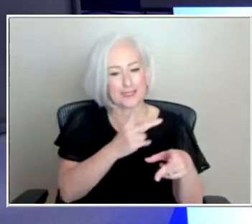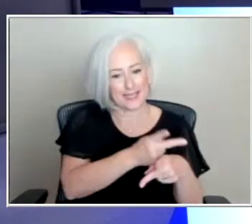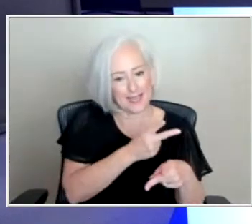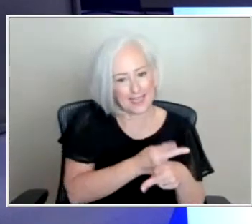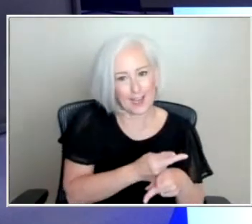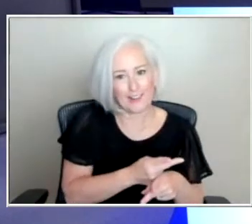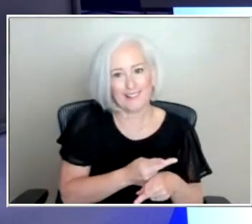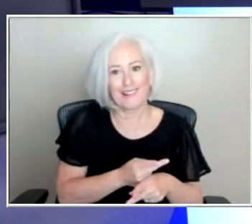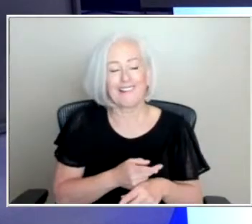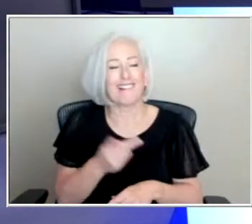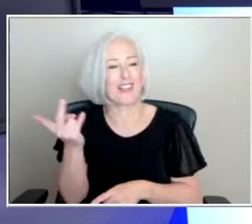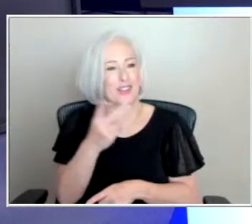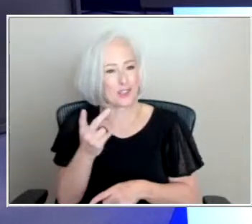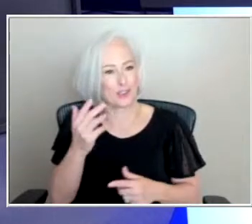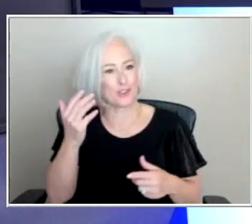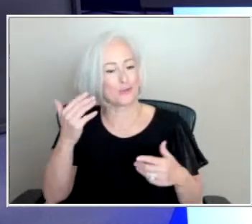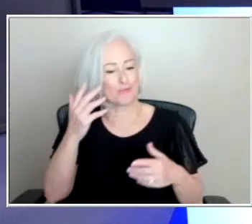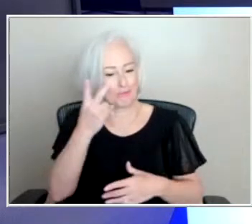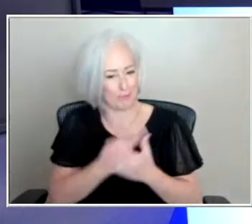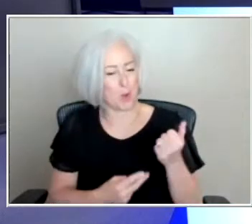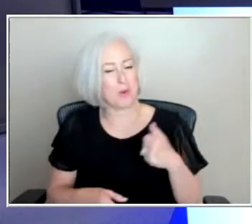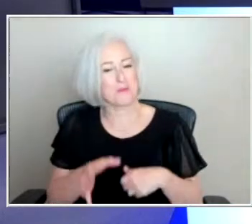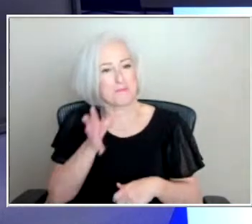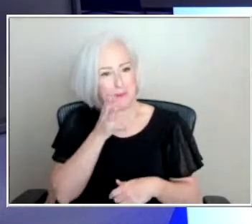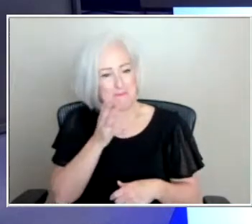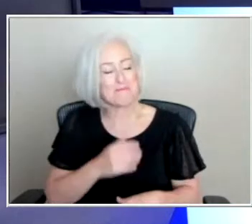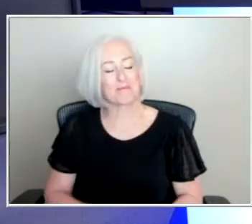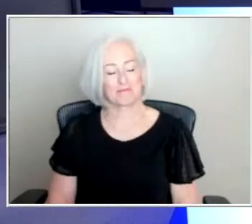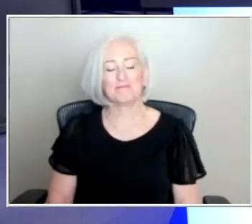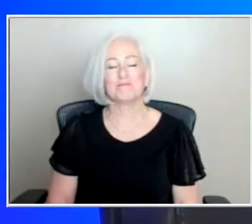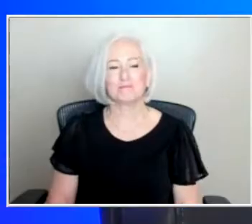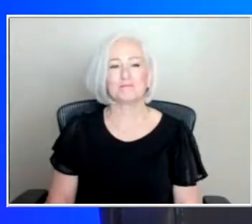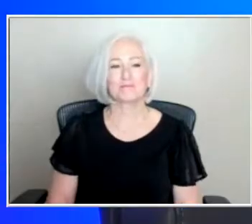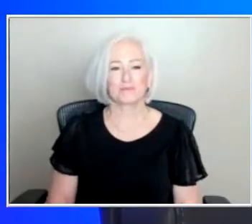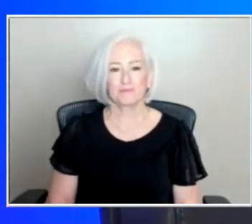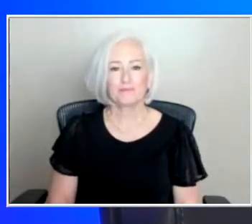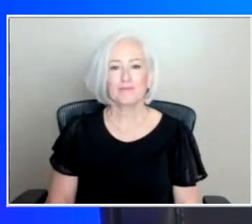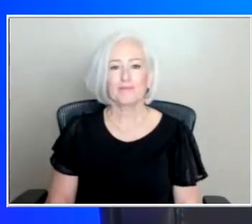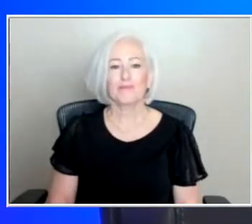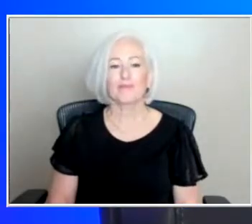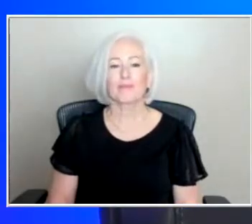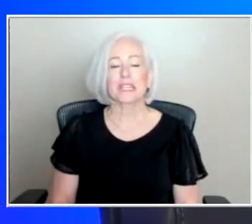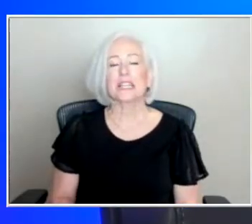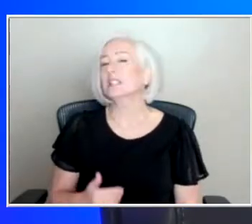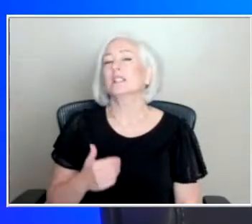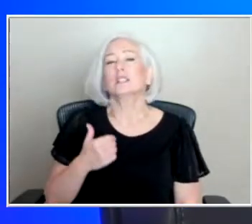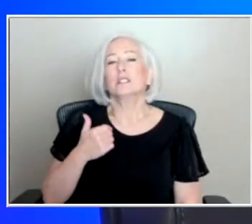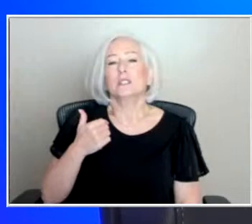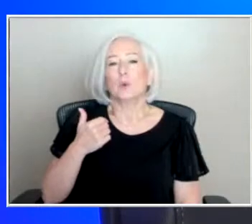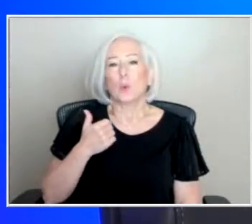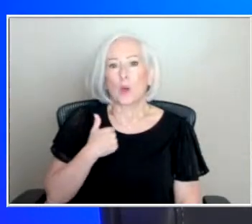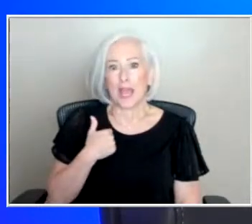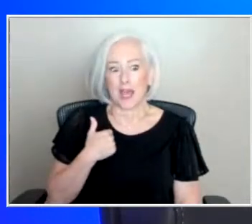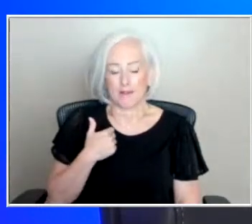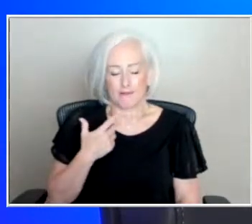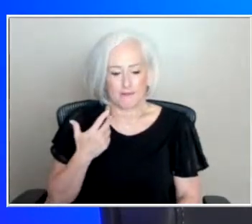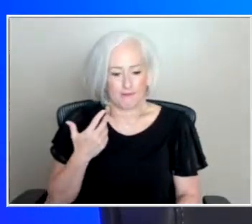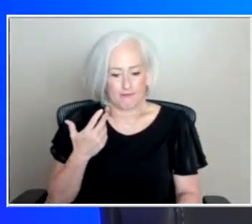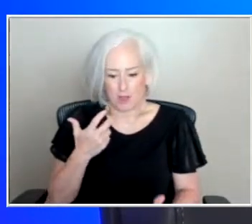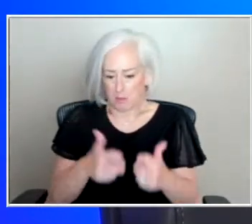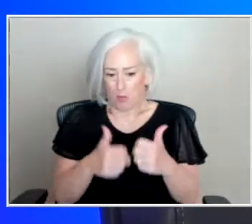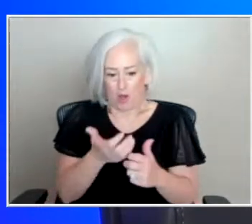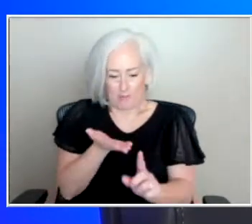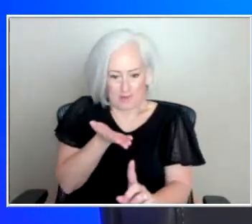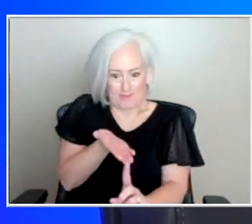over motherhood, right? Yeah, but there's this big problem in front of you, which is this